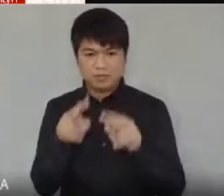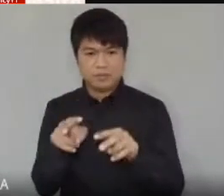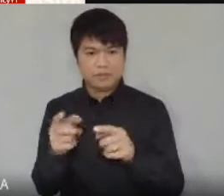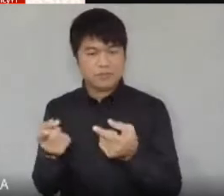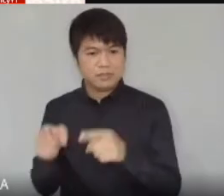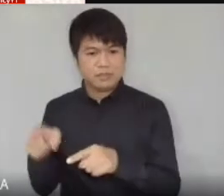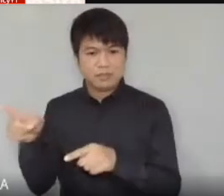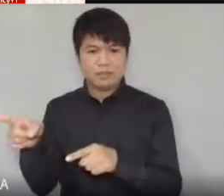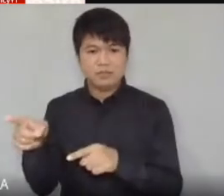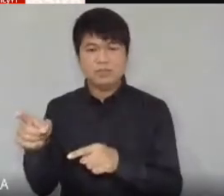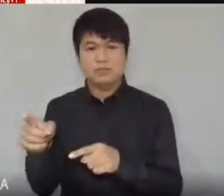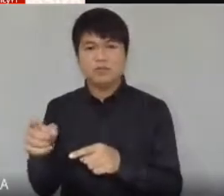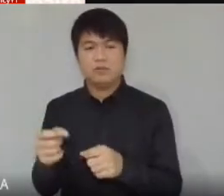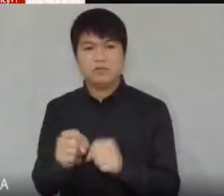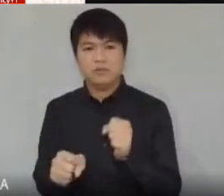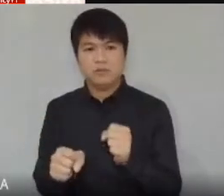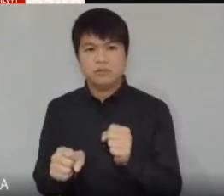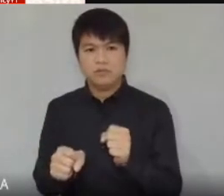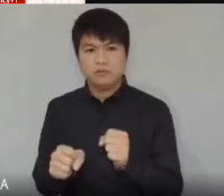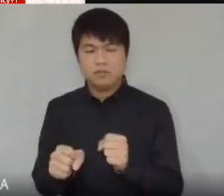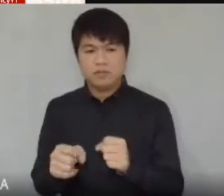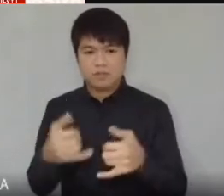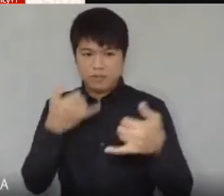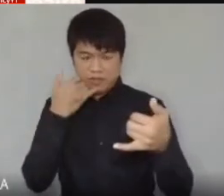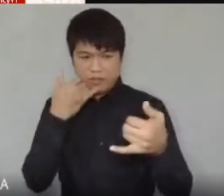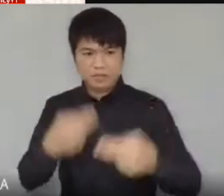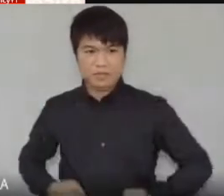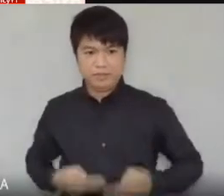our research and our consultant work.